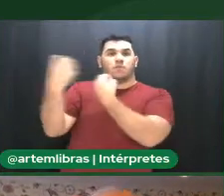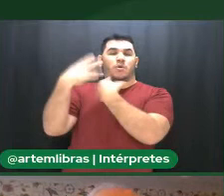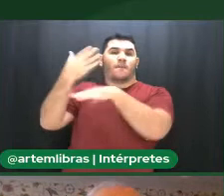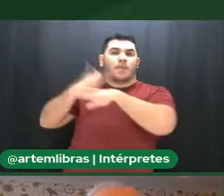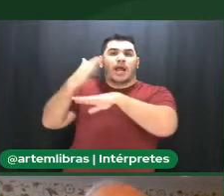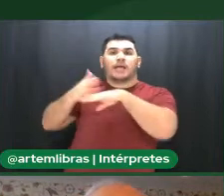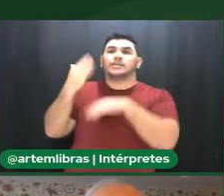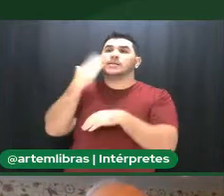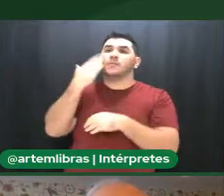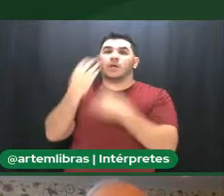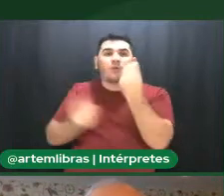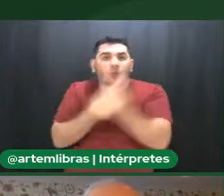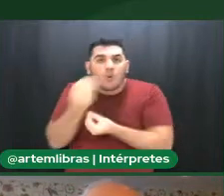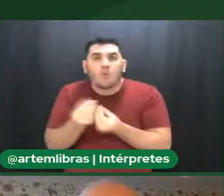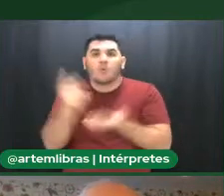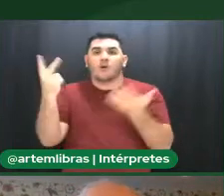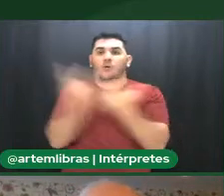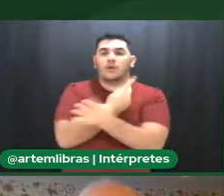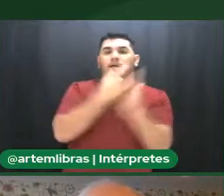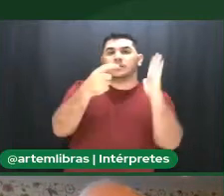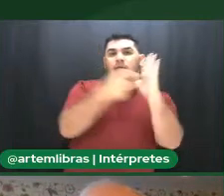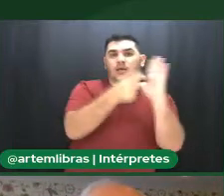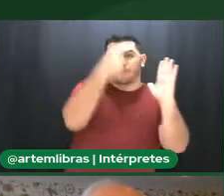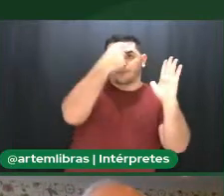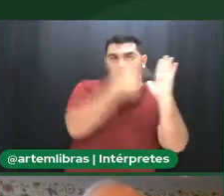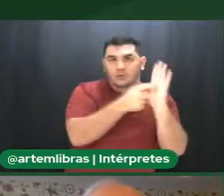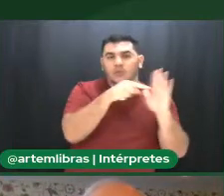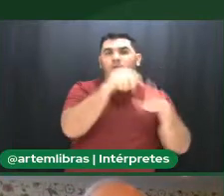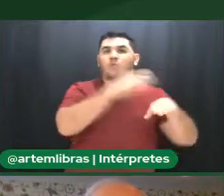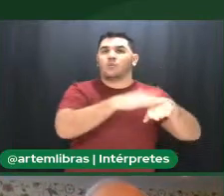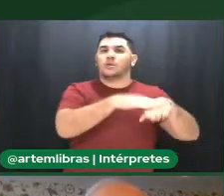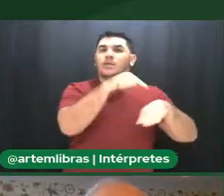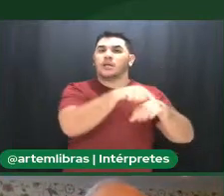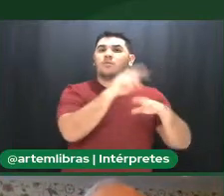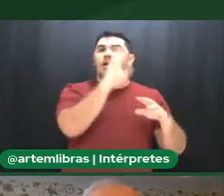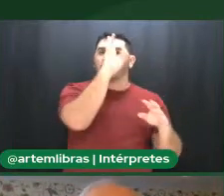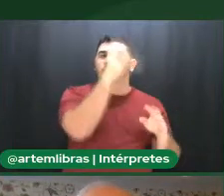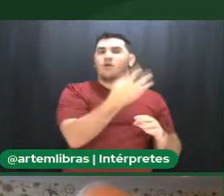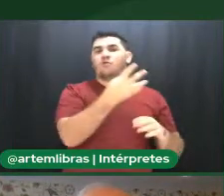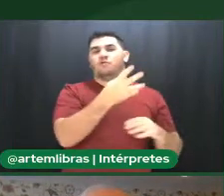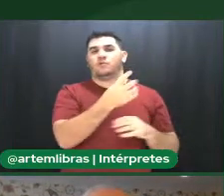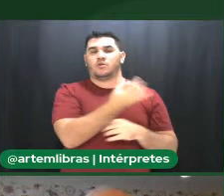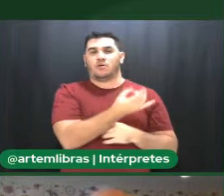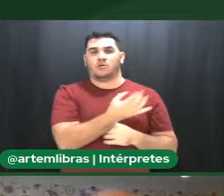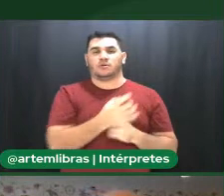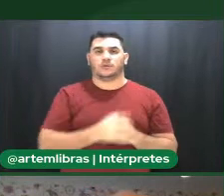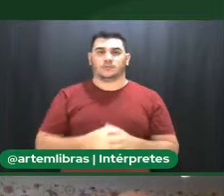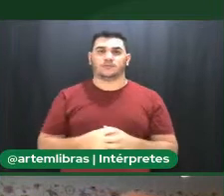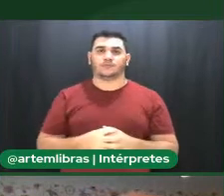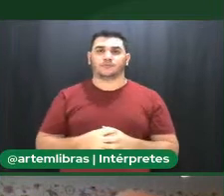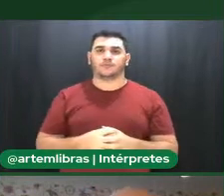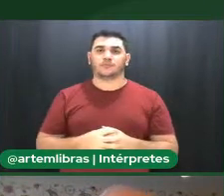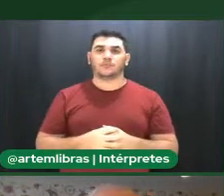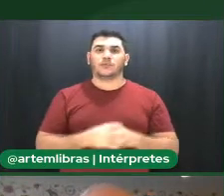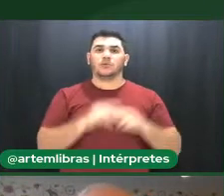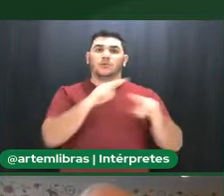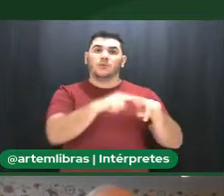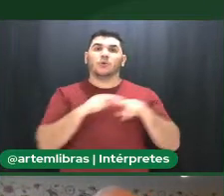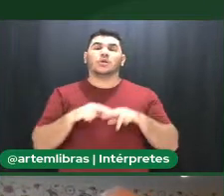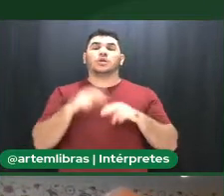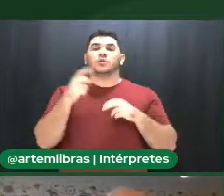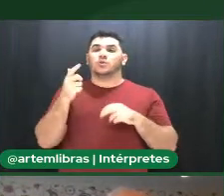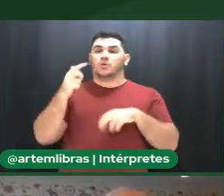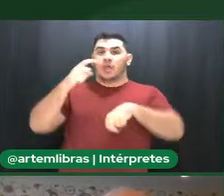this system was being engaged and put to work. And so when the plane